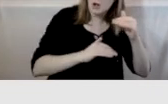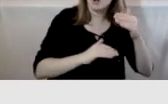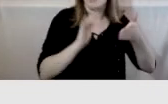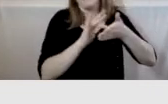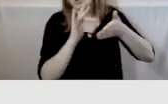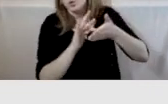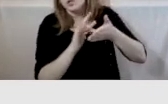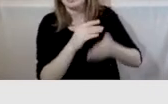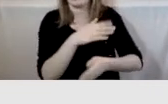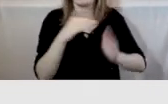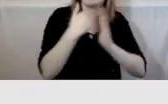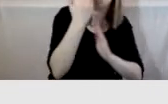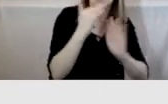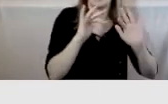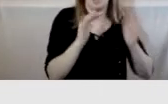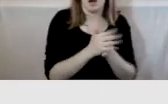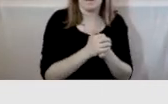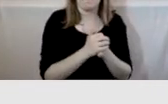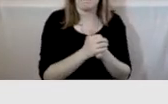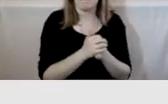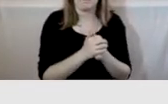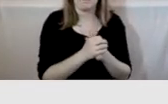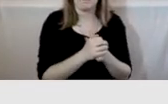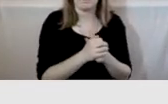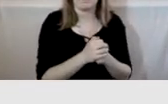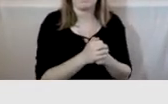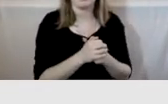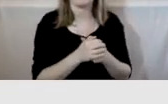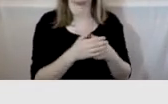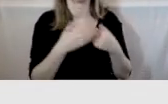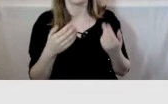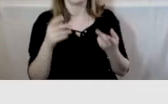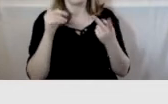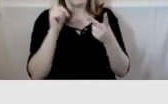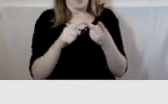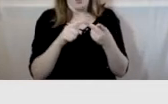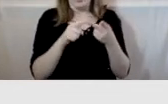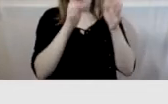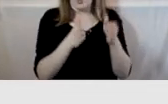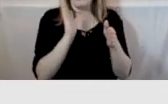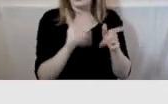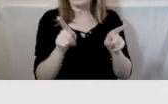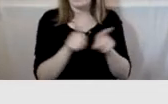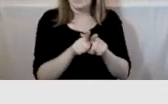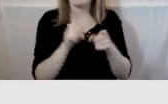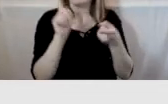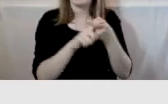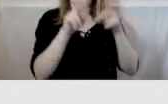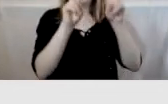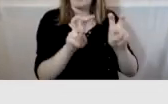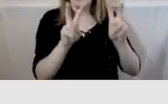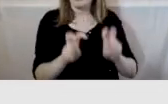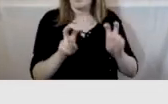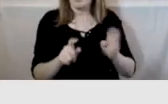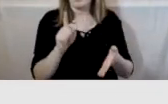can choose, but they would be like mandatory. You have to choose them, but you can choose from different areas. So 3 core